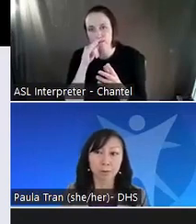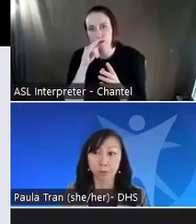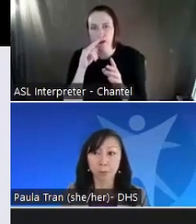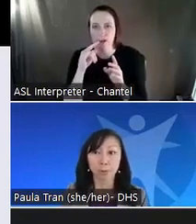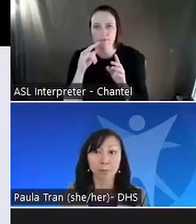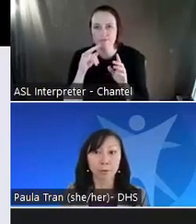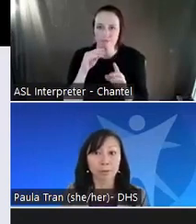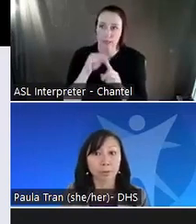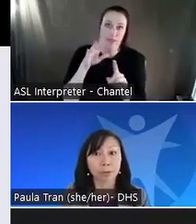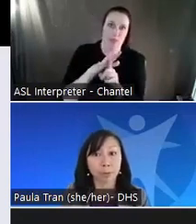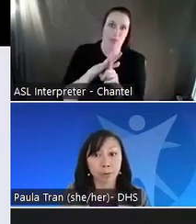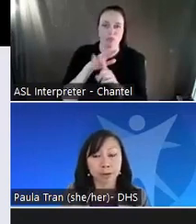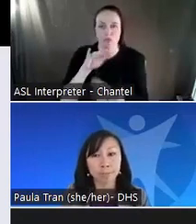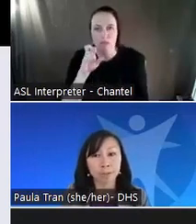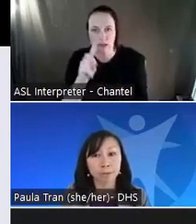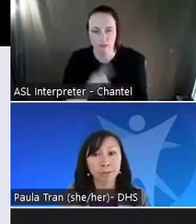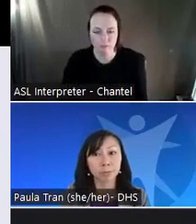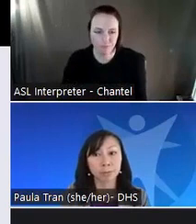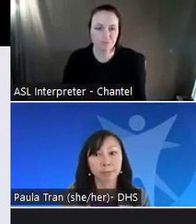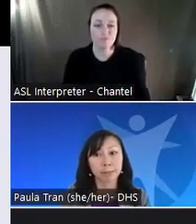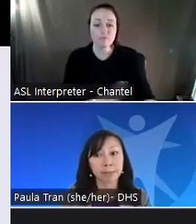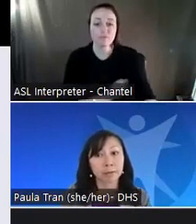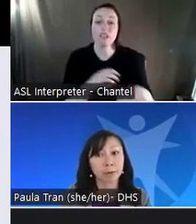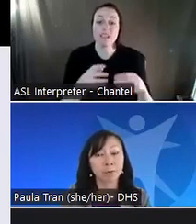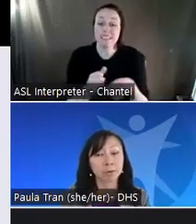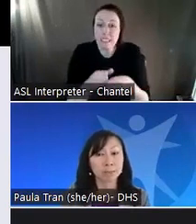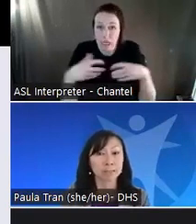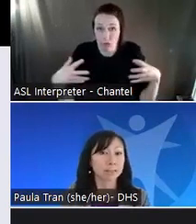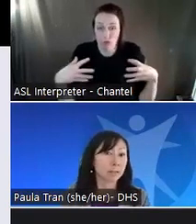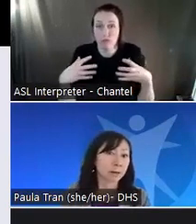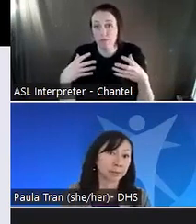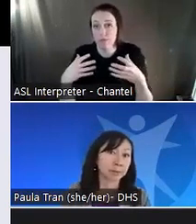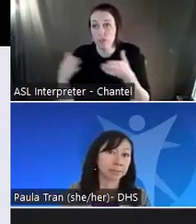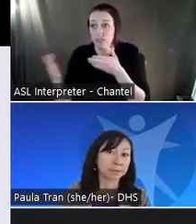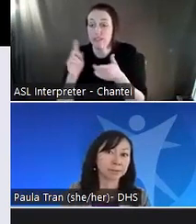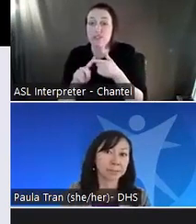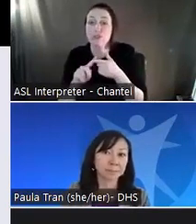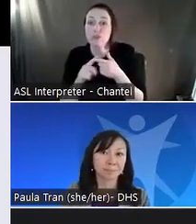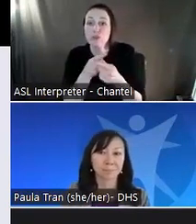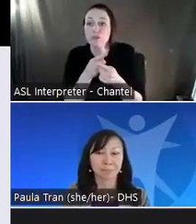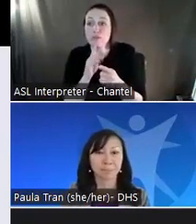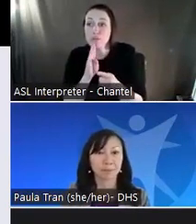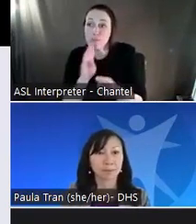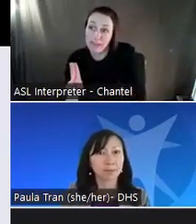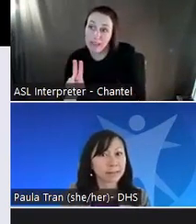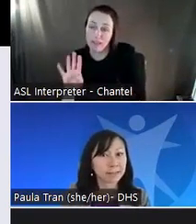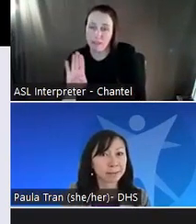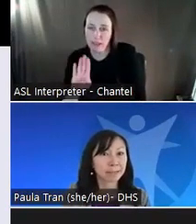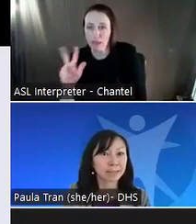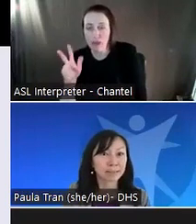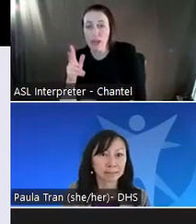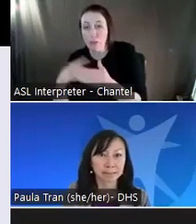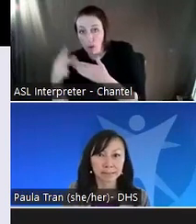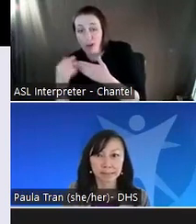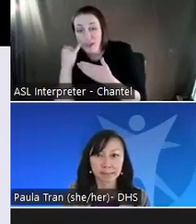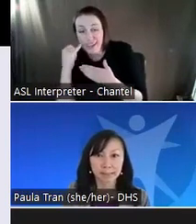provided through the Birth to Three program to children with a blood lead level over the CDC recommended levels. Next slide,